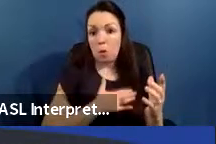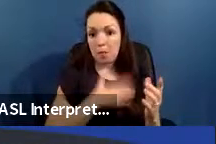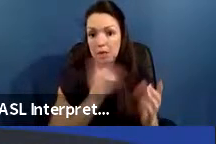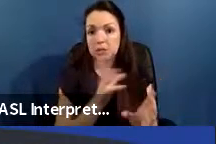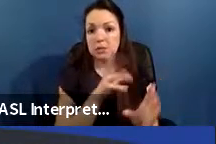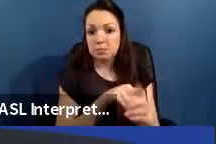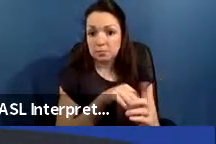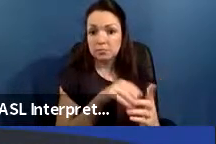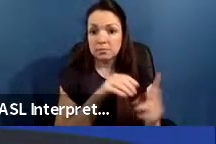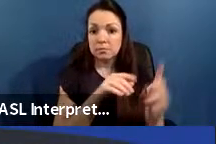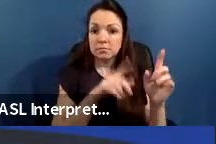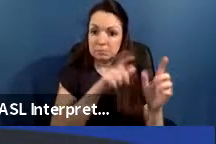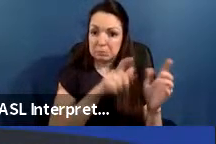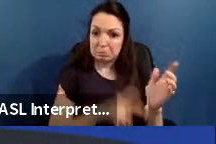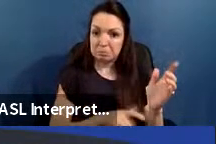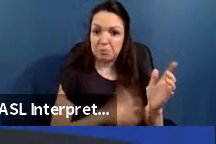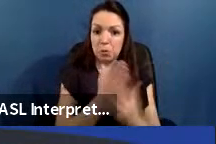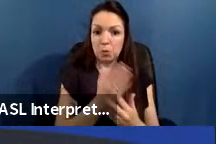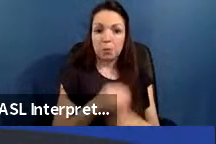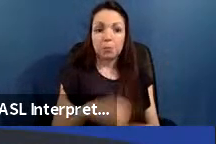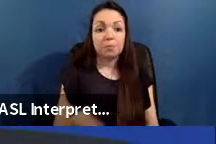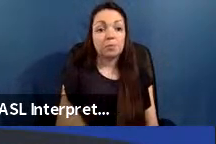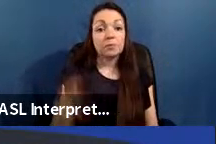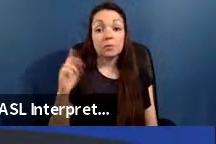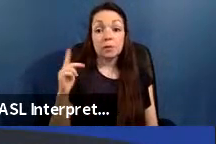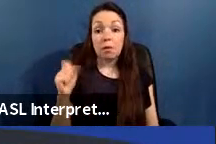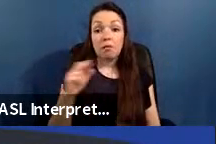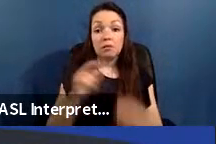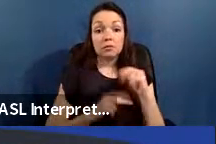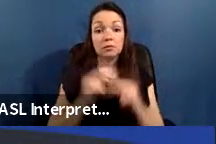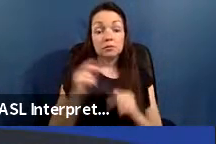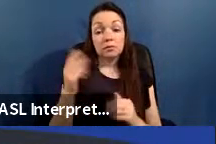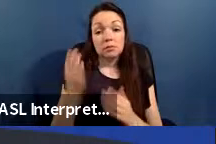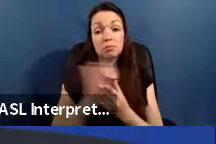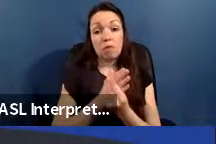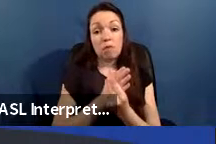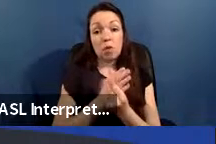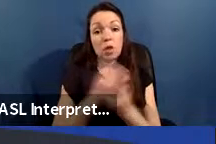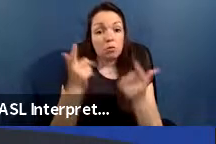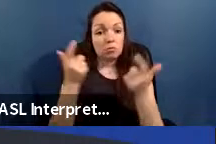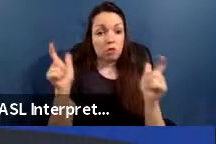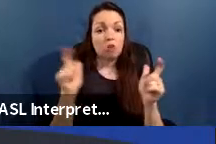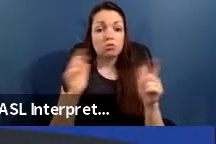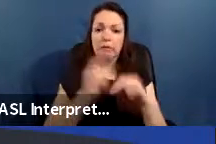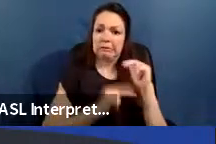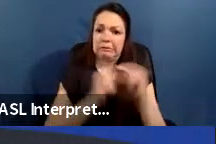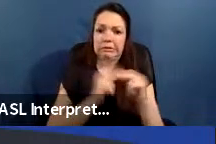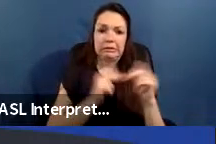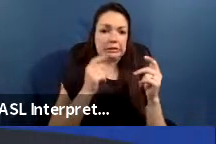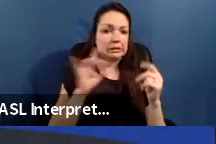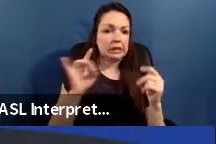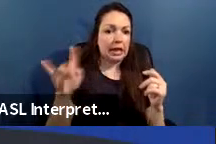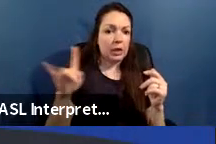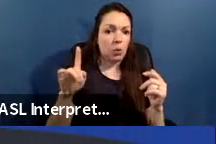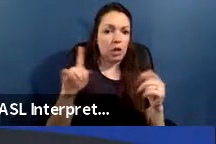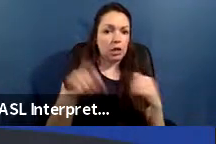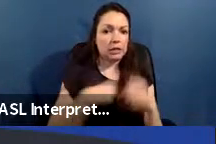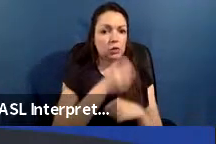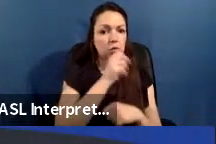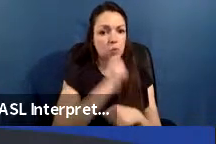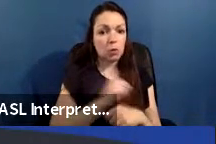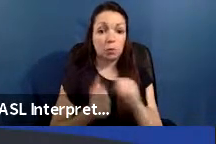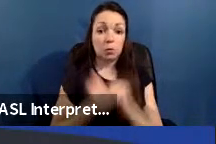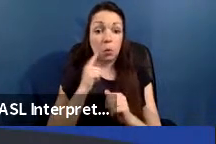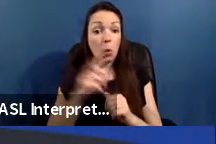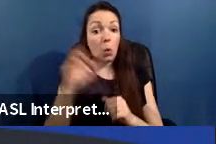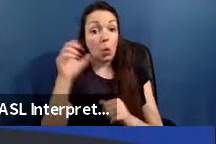CPS facility portfolio is large, and our average age facility is 81 years old, and our oldest facility is 147.